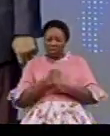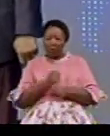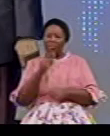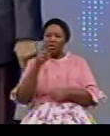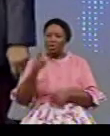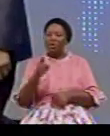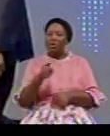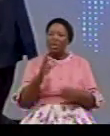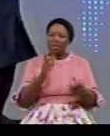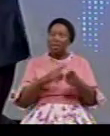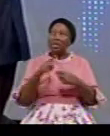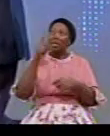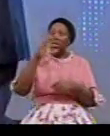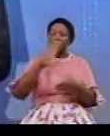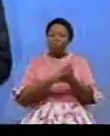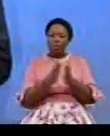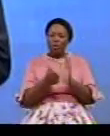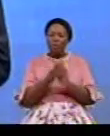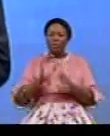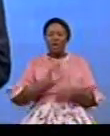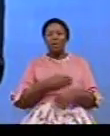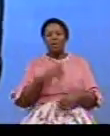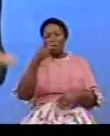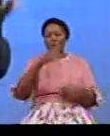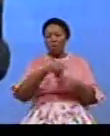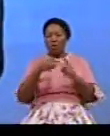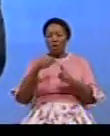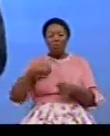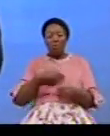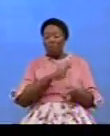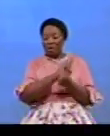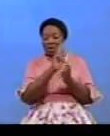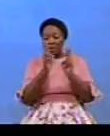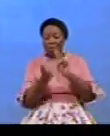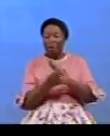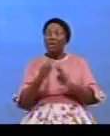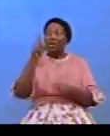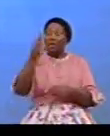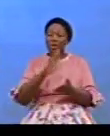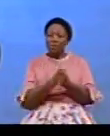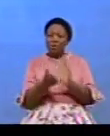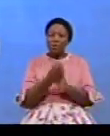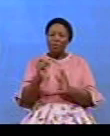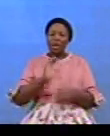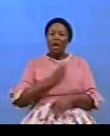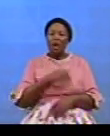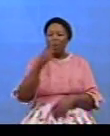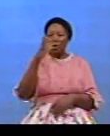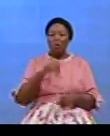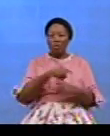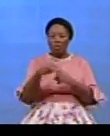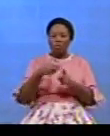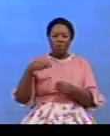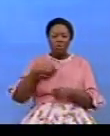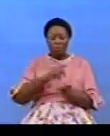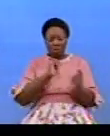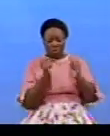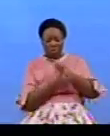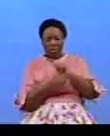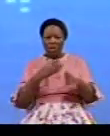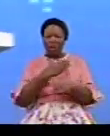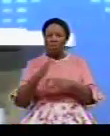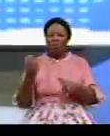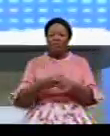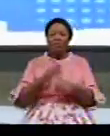all over the globe, here is the difference between the sinner and the Son of God. Here